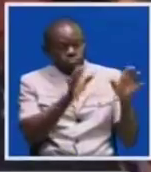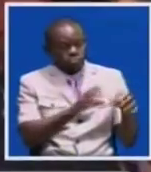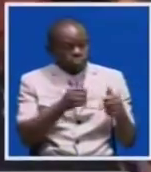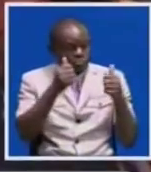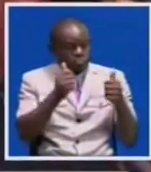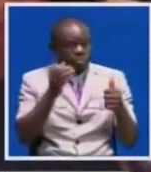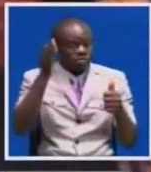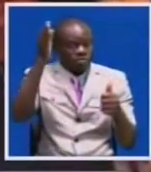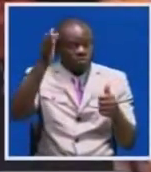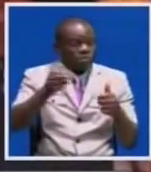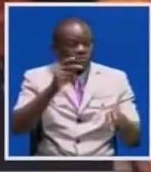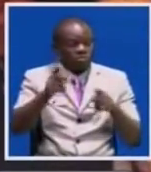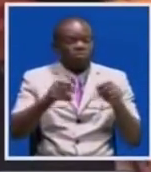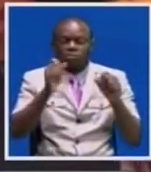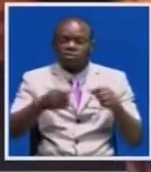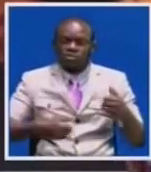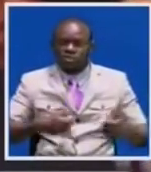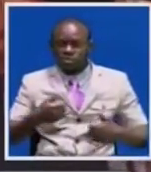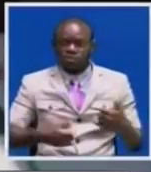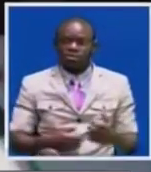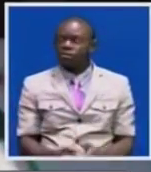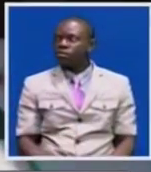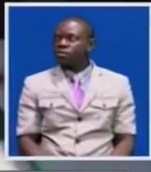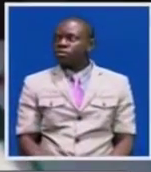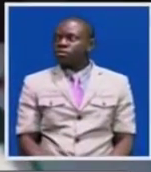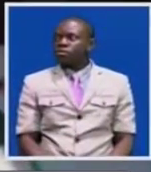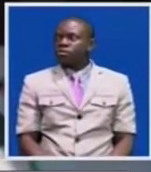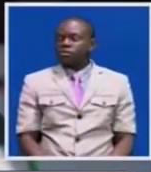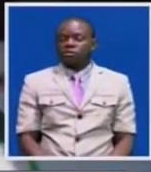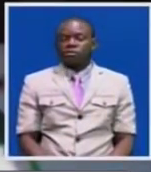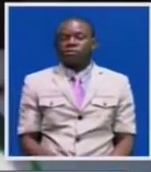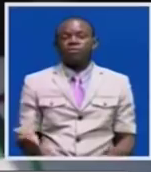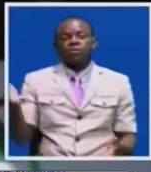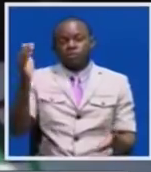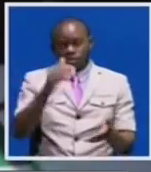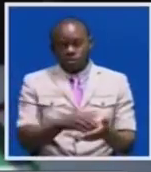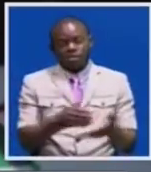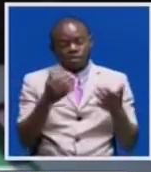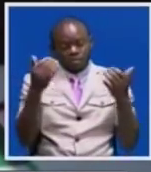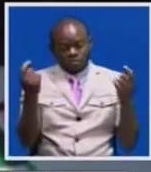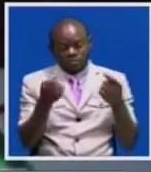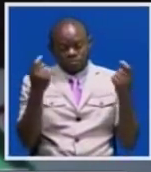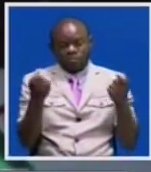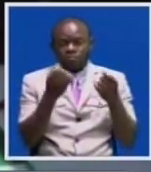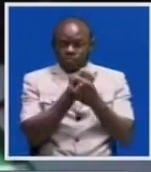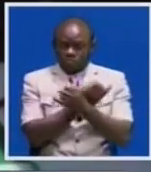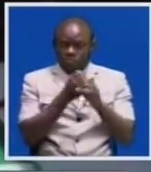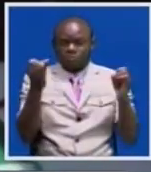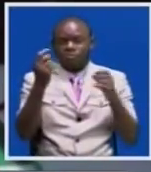report. It is that time of year again when Zambians come together to celebrate a very important